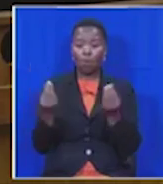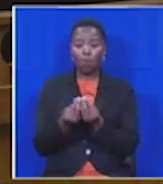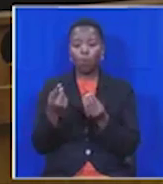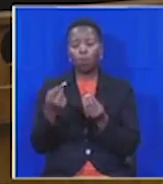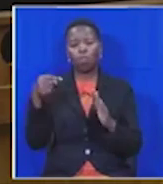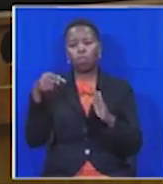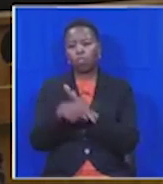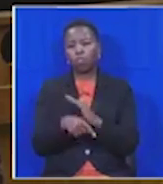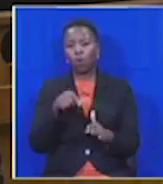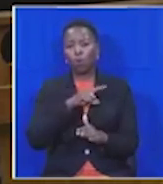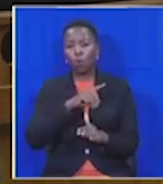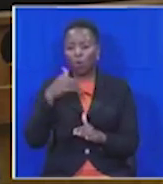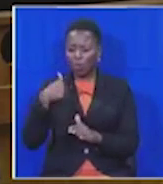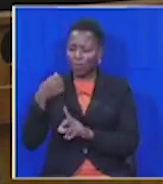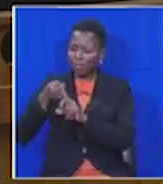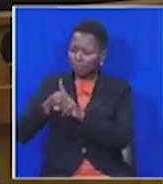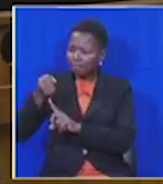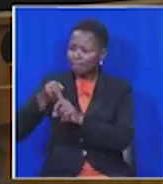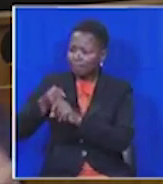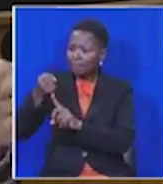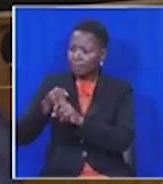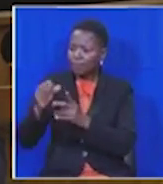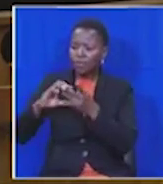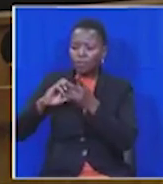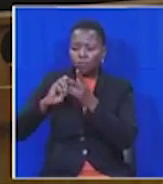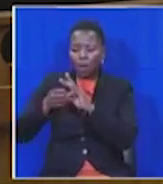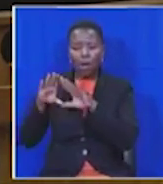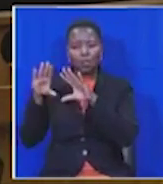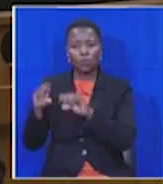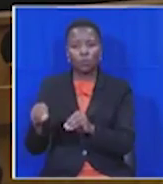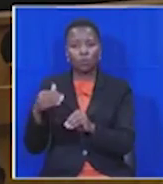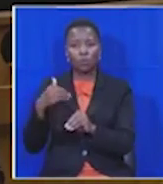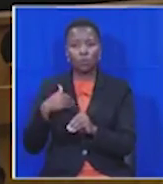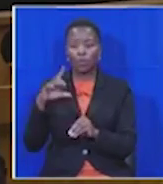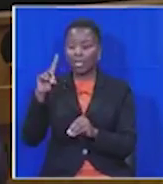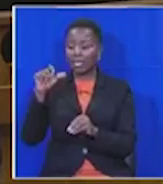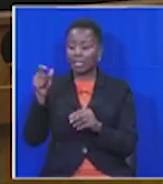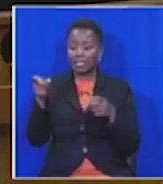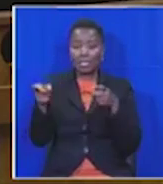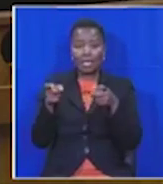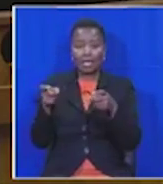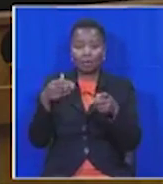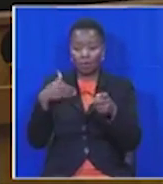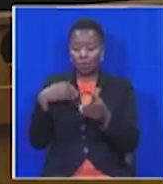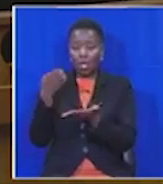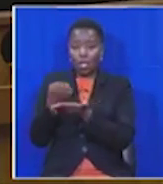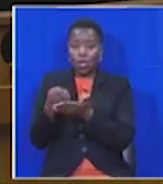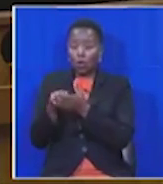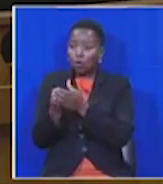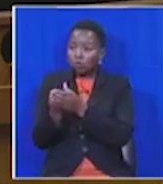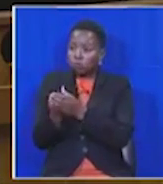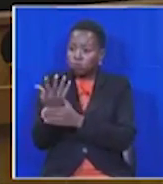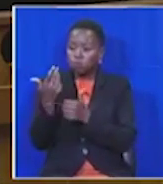ones leading the fight to avoid a downgrade. Wherever the DA governs, the economy is growing faster and